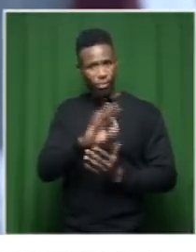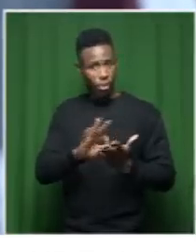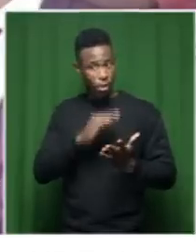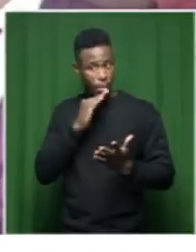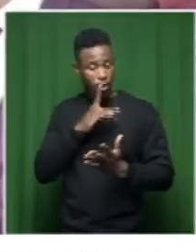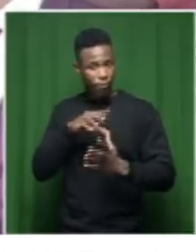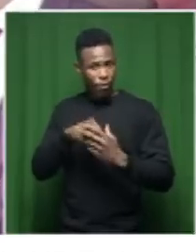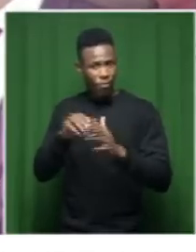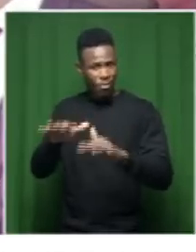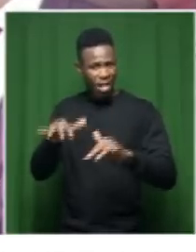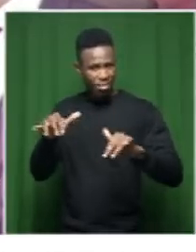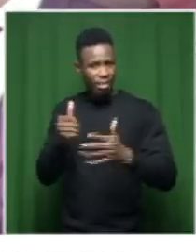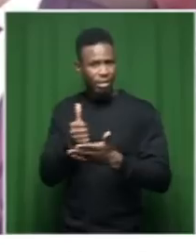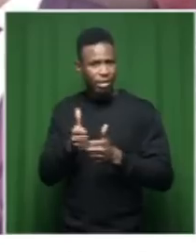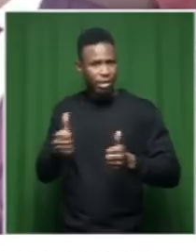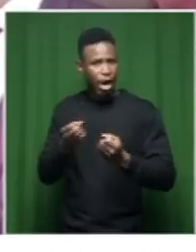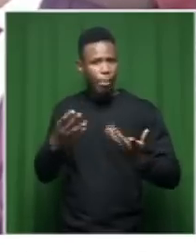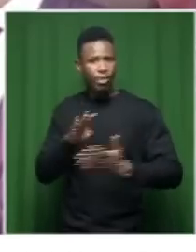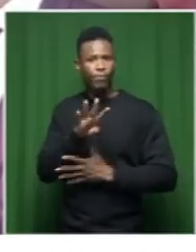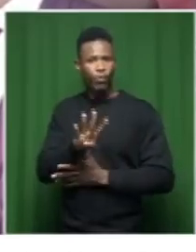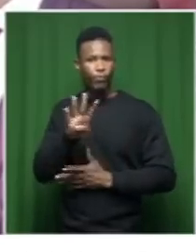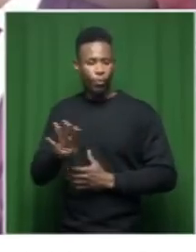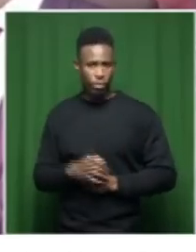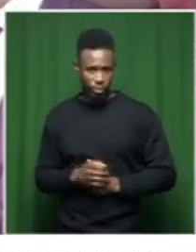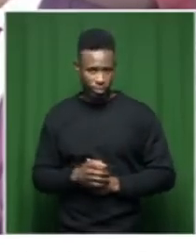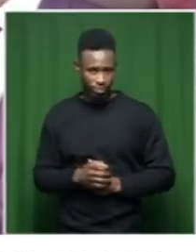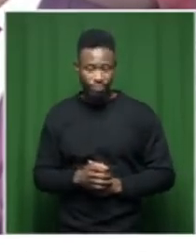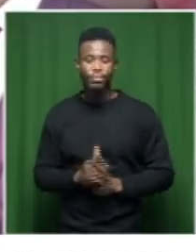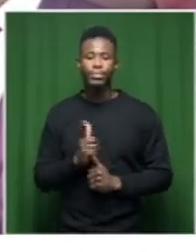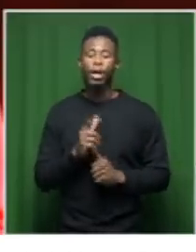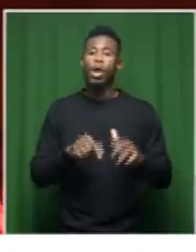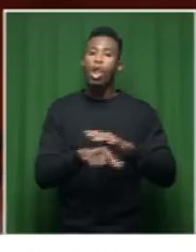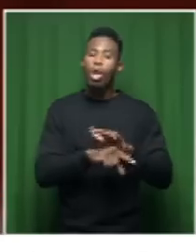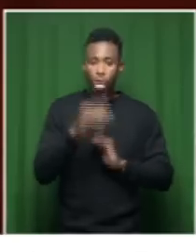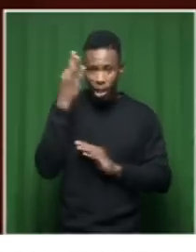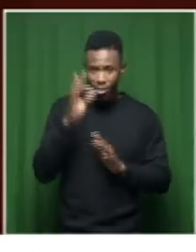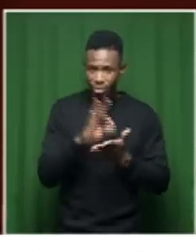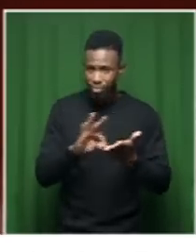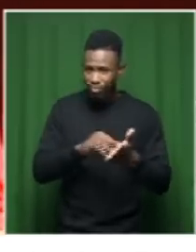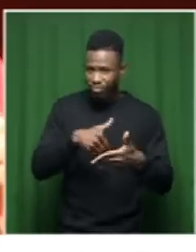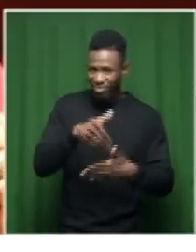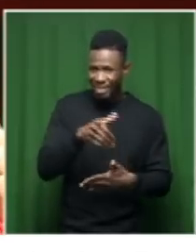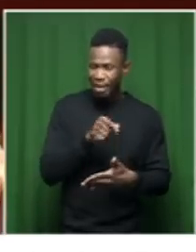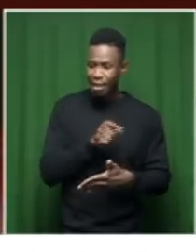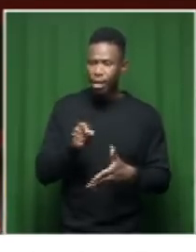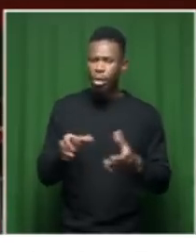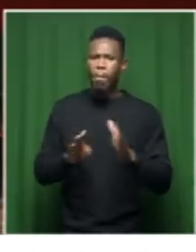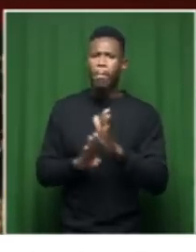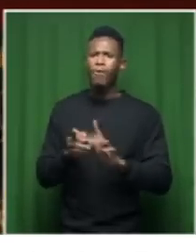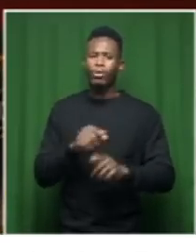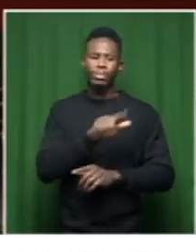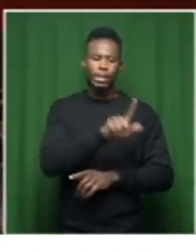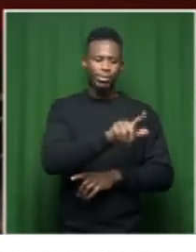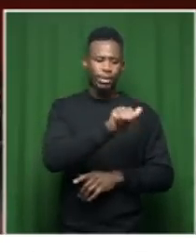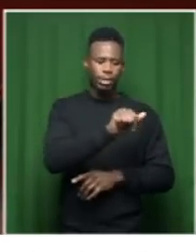seats in parliament to 44. In addition, in local government elections, the party has seen an increase from 761